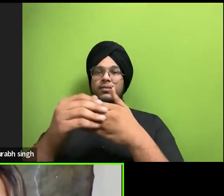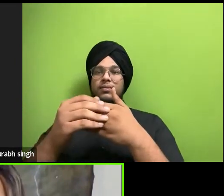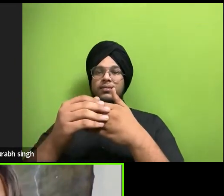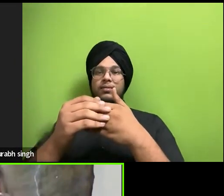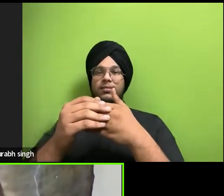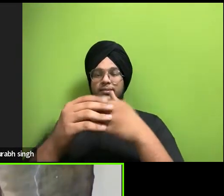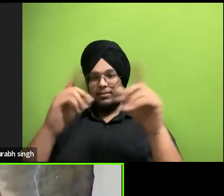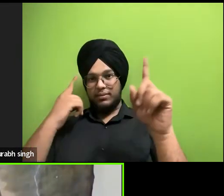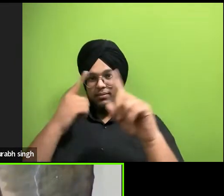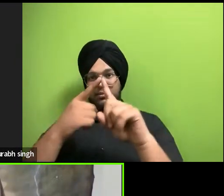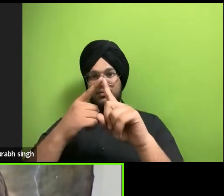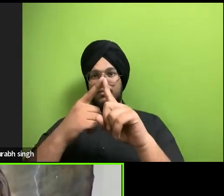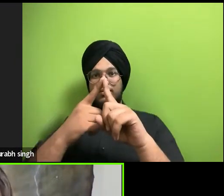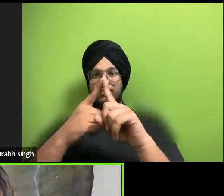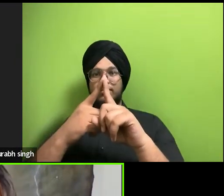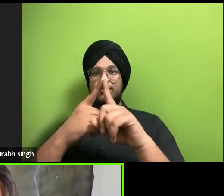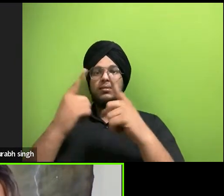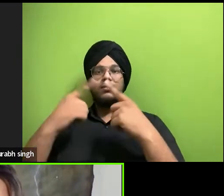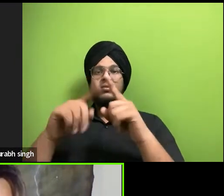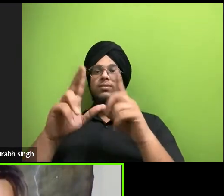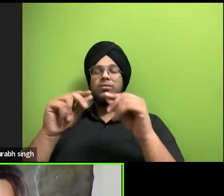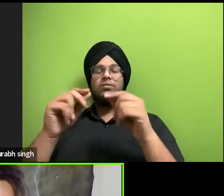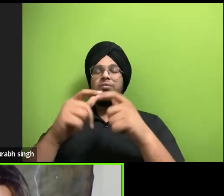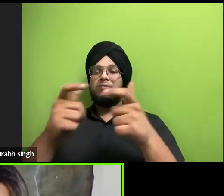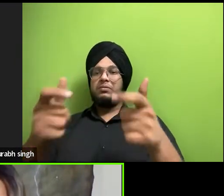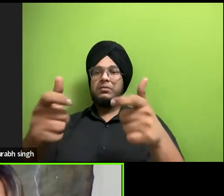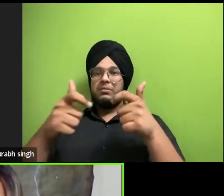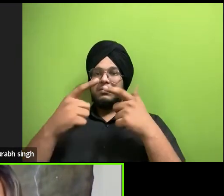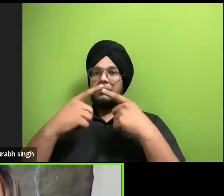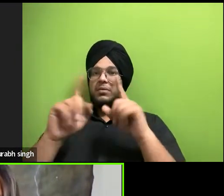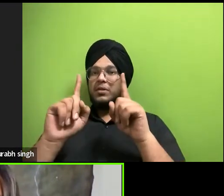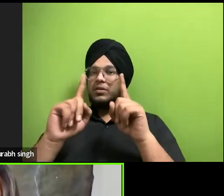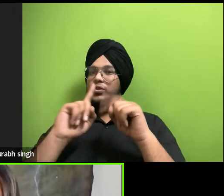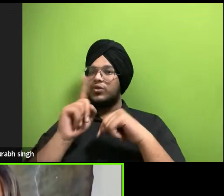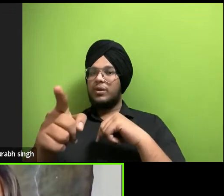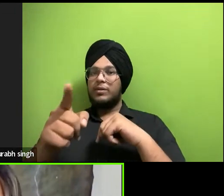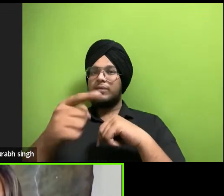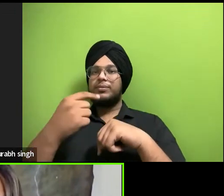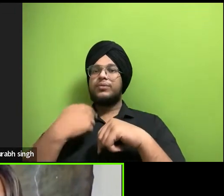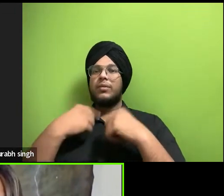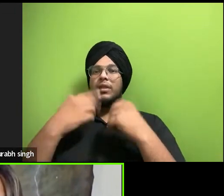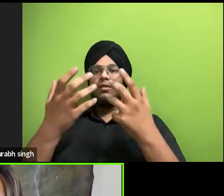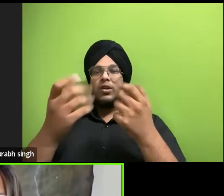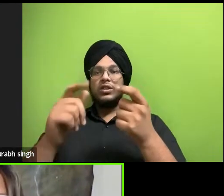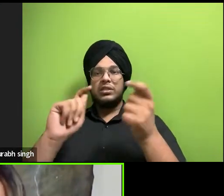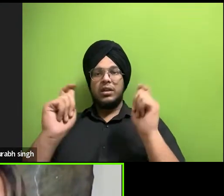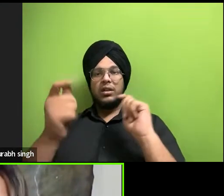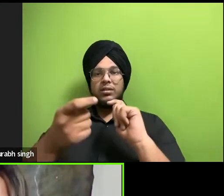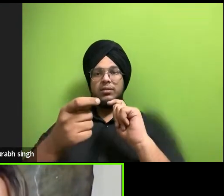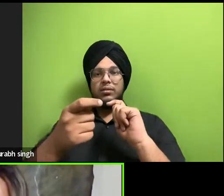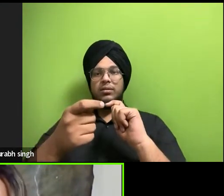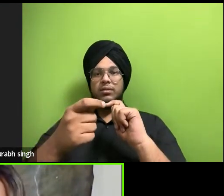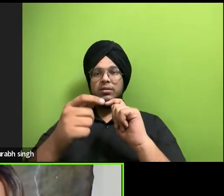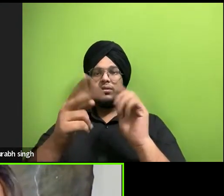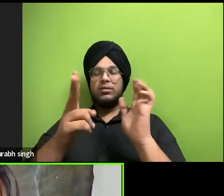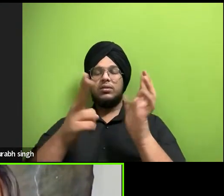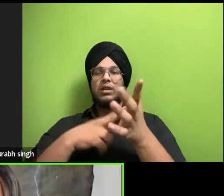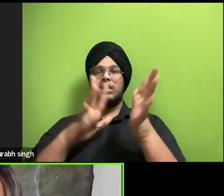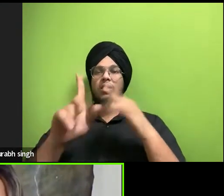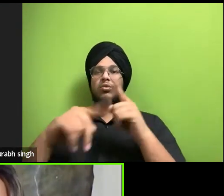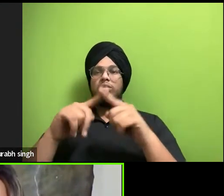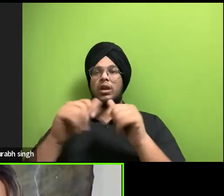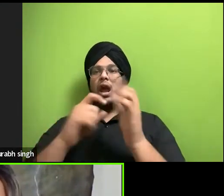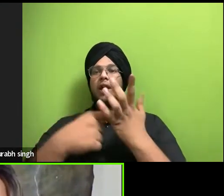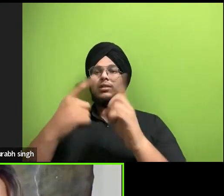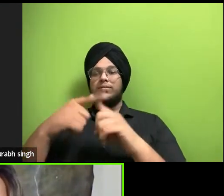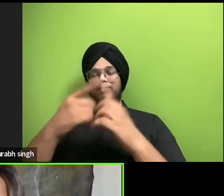intention, it was certainly not conscious, but for sure I wanted to change the nature of our